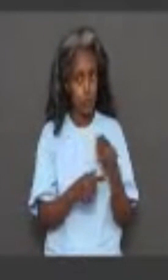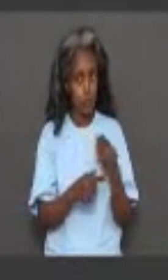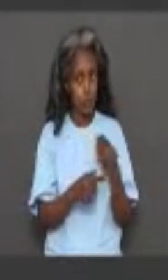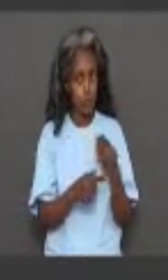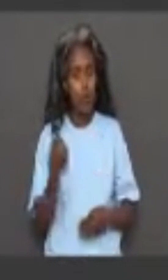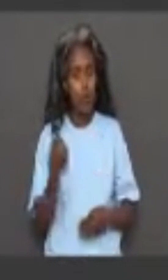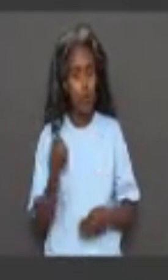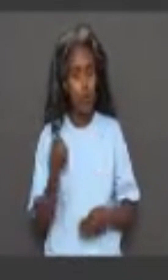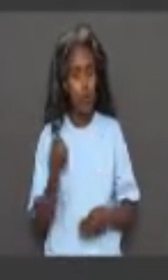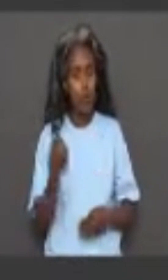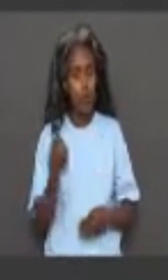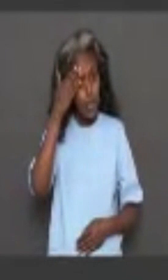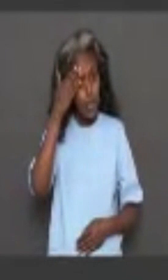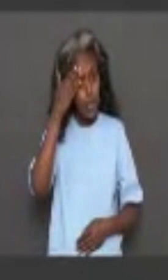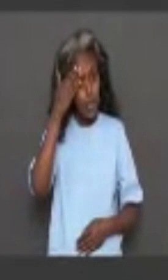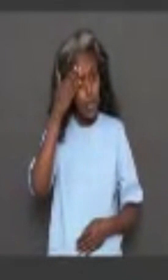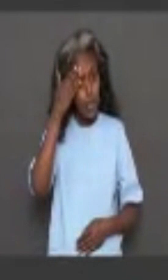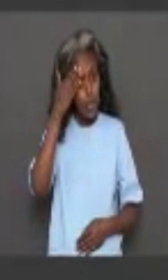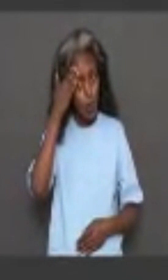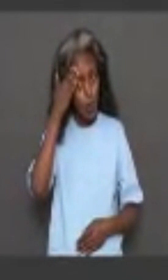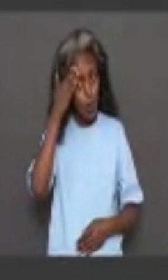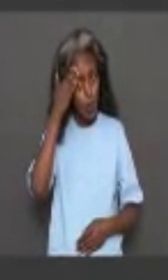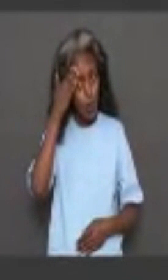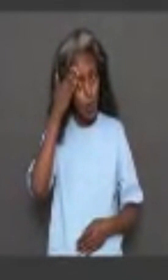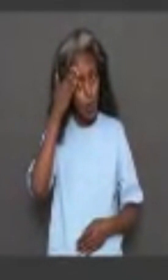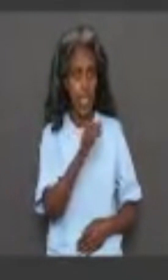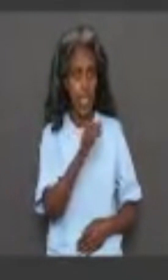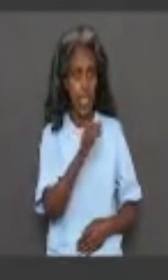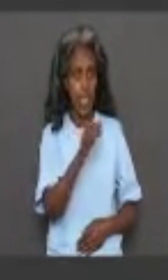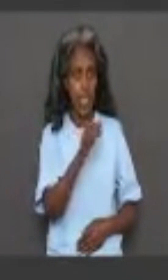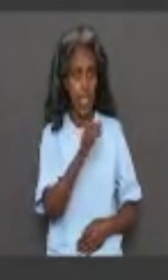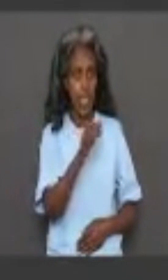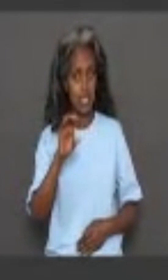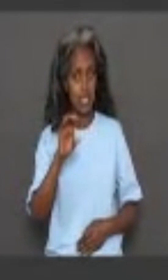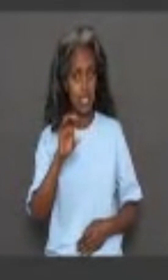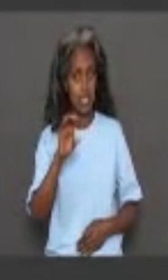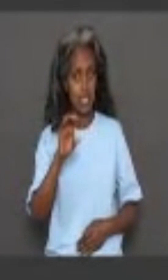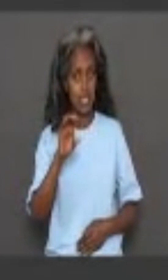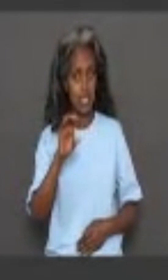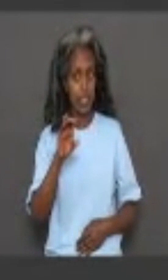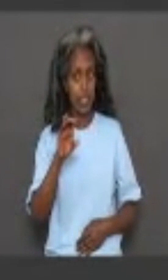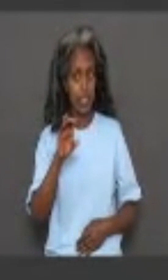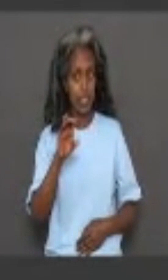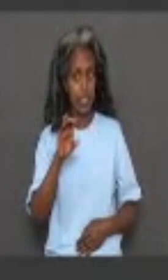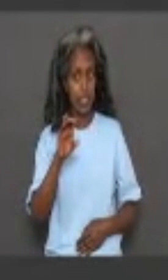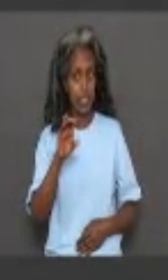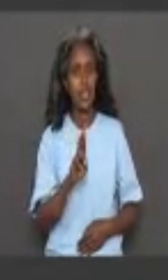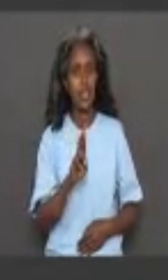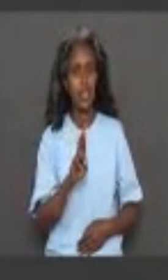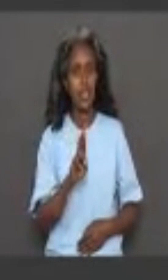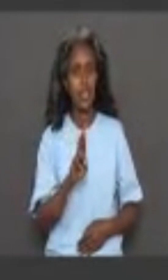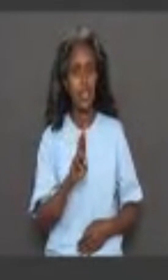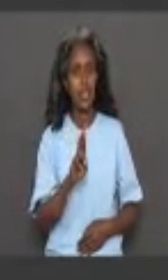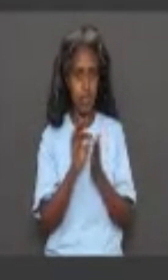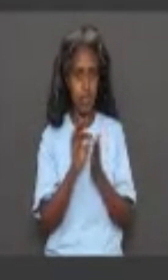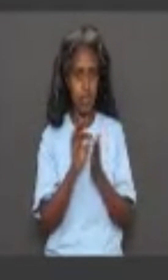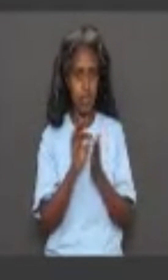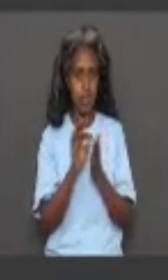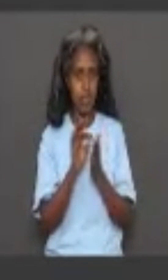we know that A and C are rational numbers.